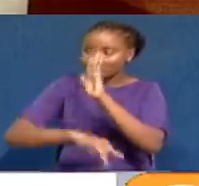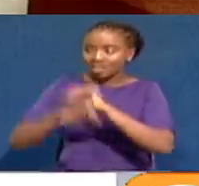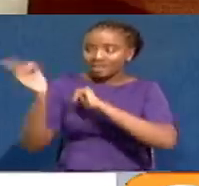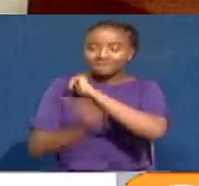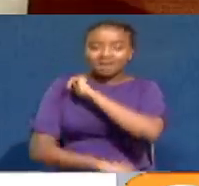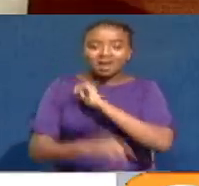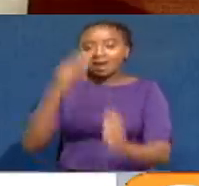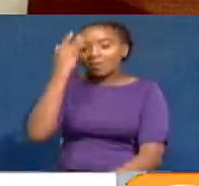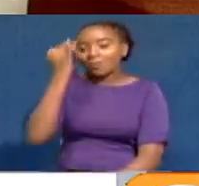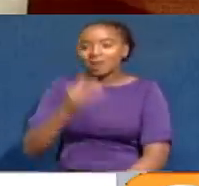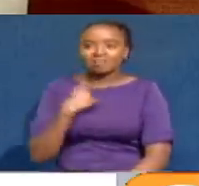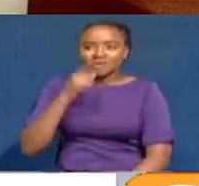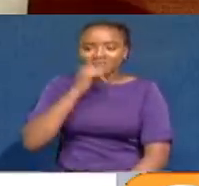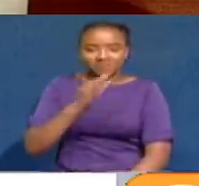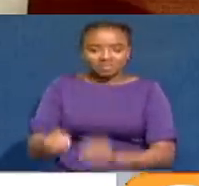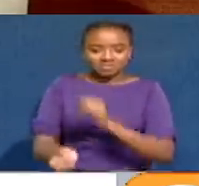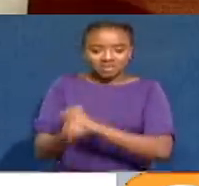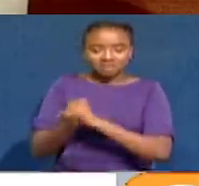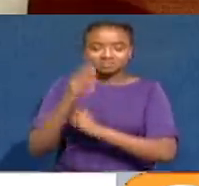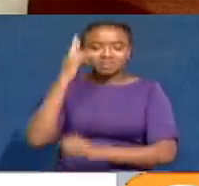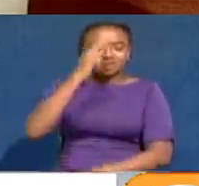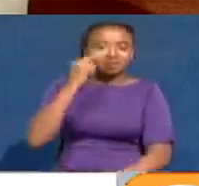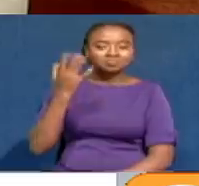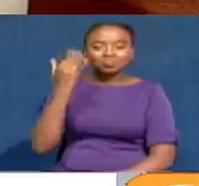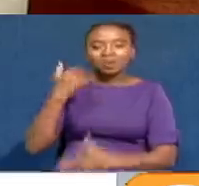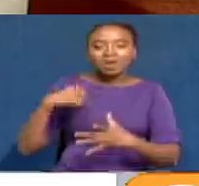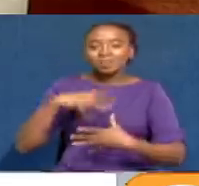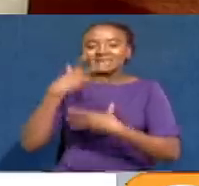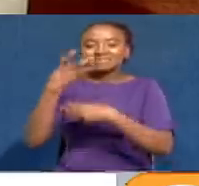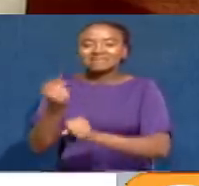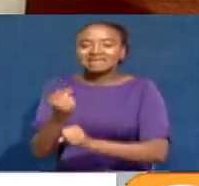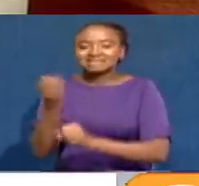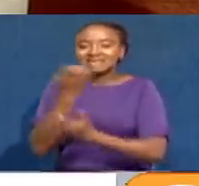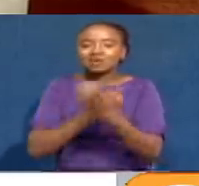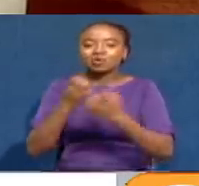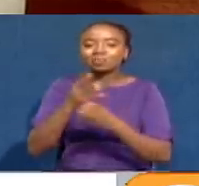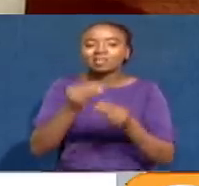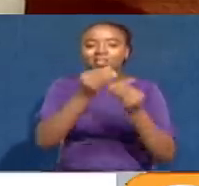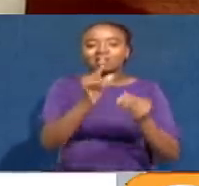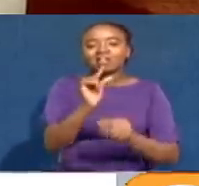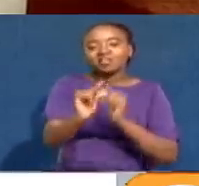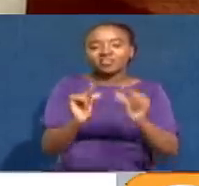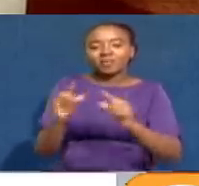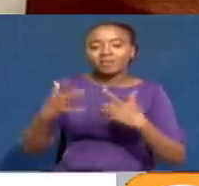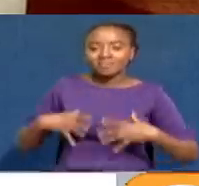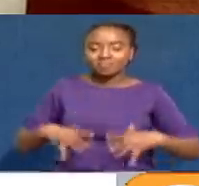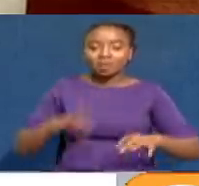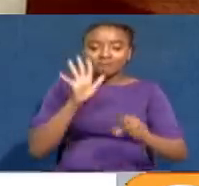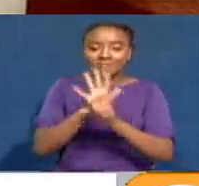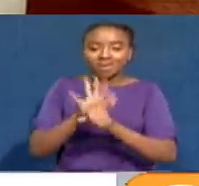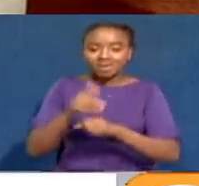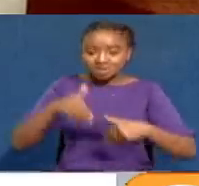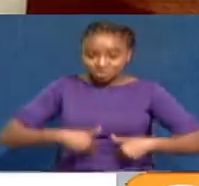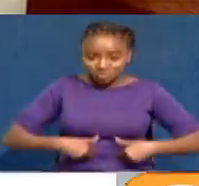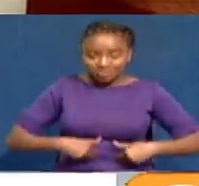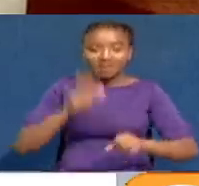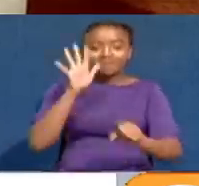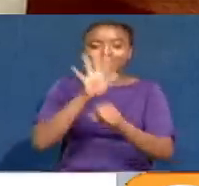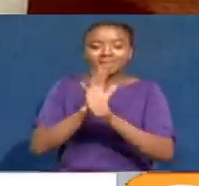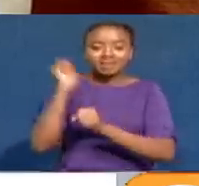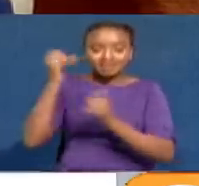you the example of the reason, is because we just entrust our economy to a few people above here. Majority of the youth, majority